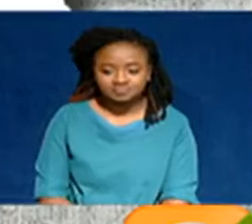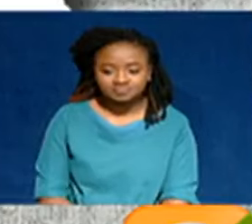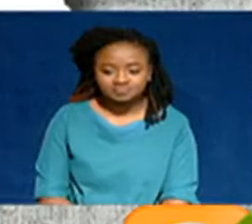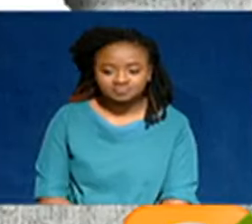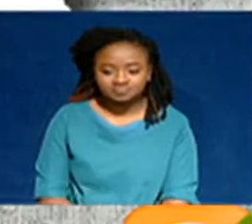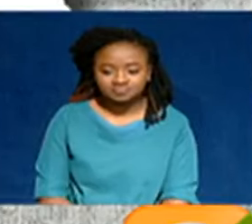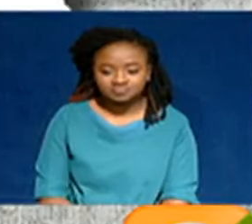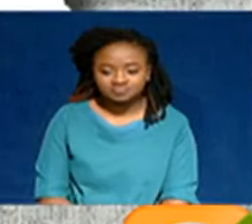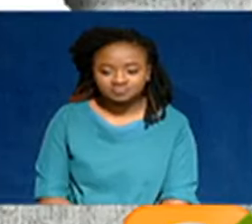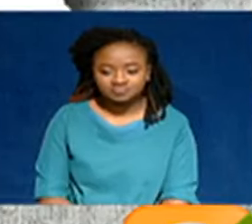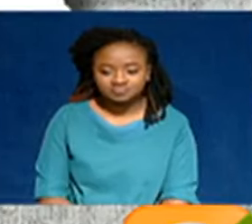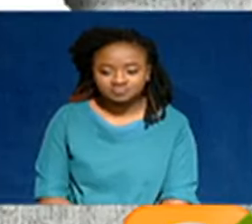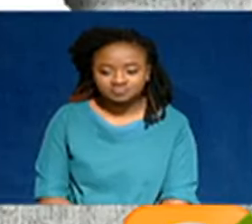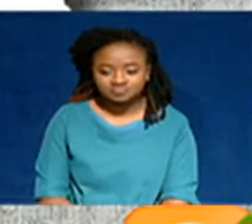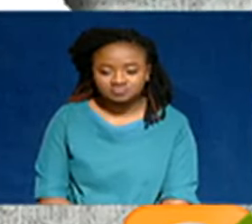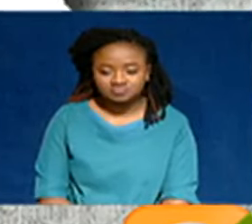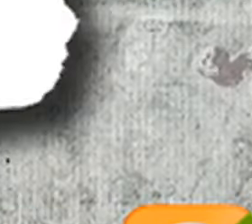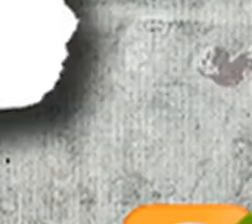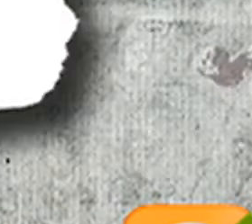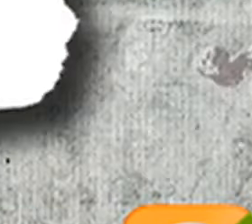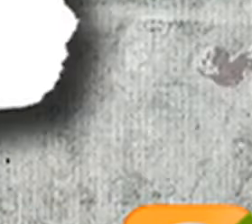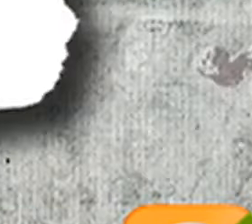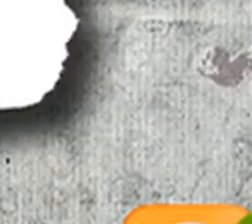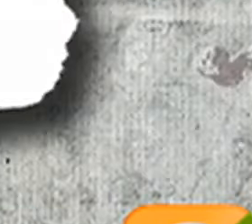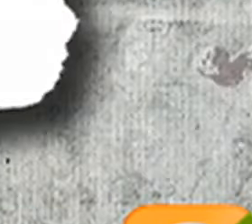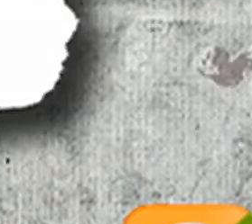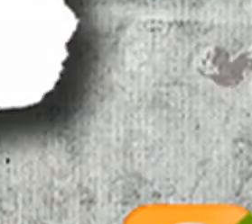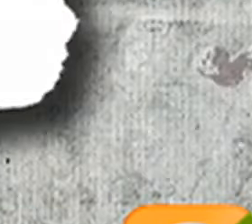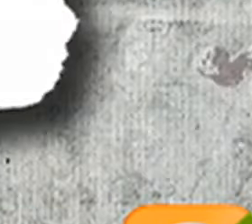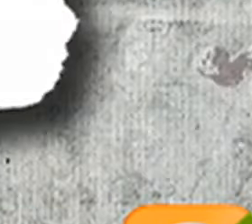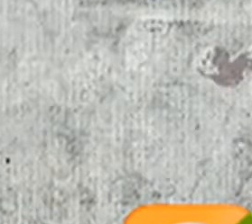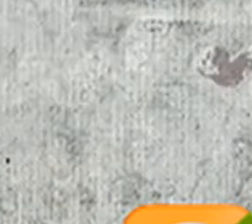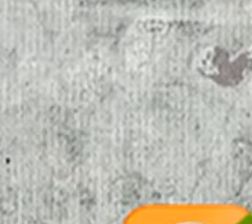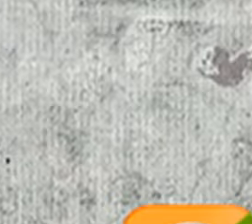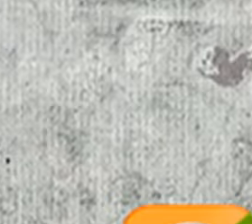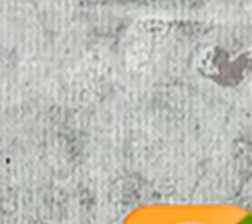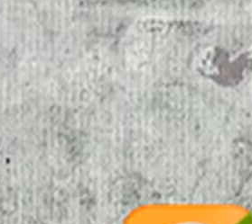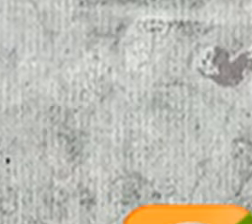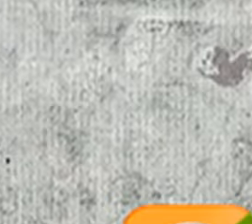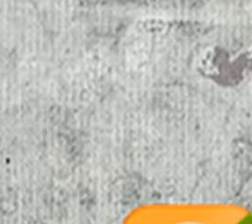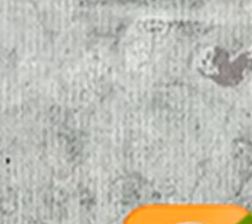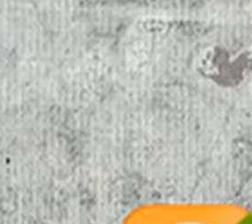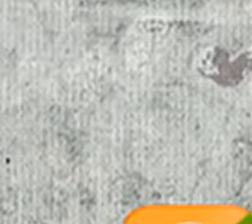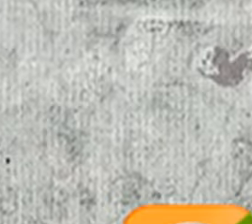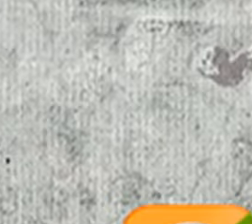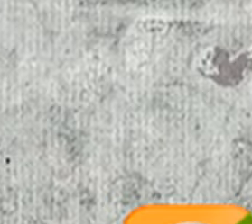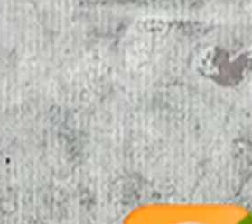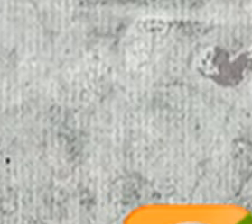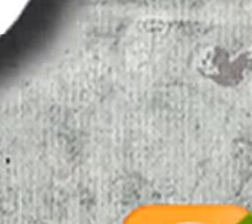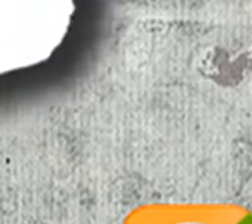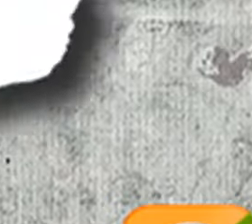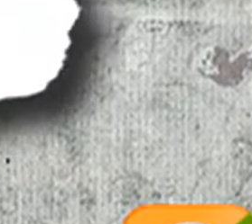leave beginning Monday, April 15th. While on leave, the university has appointed Professor Waceke Wanjohi, the